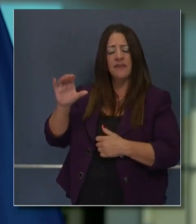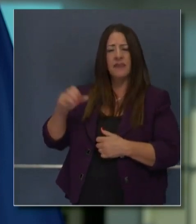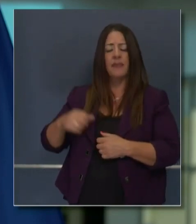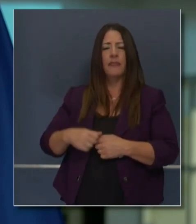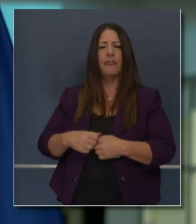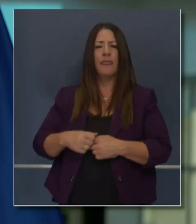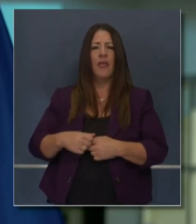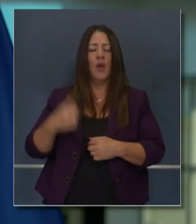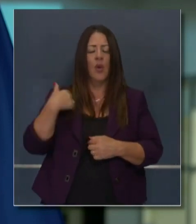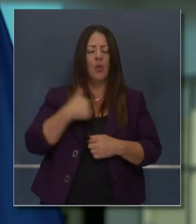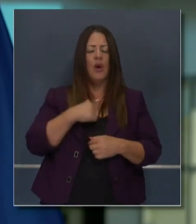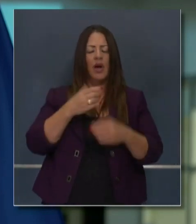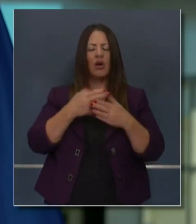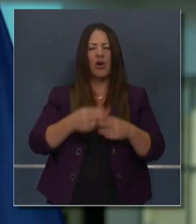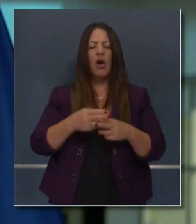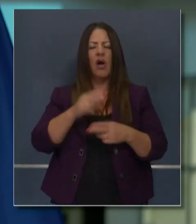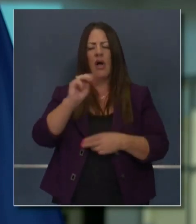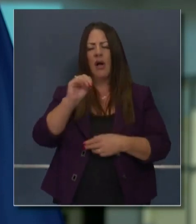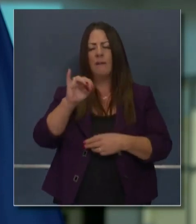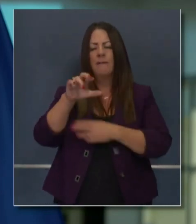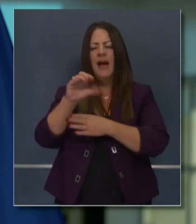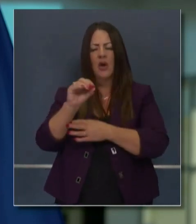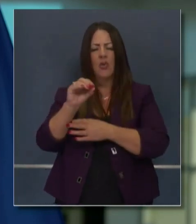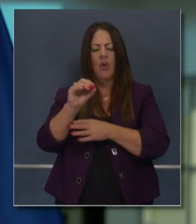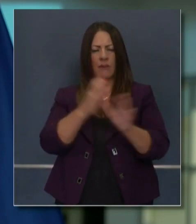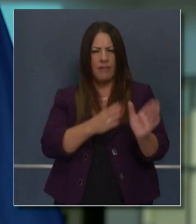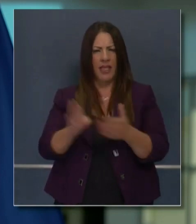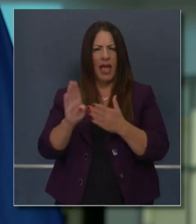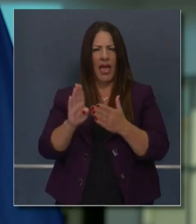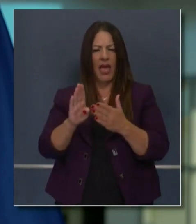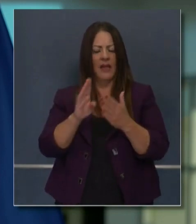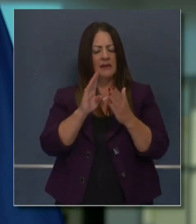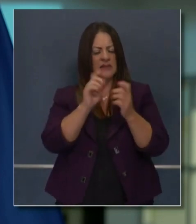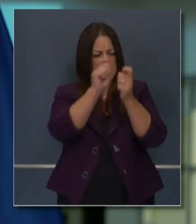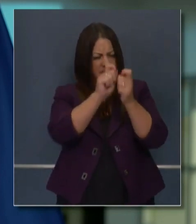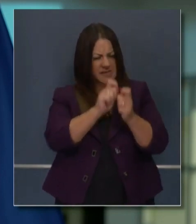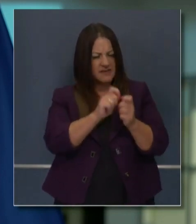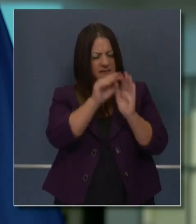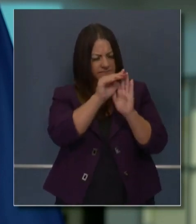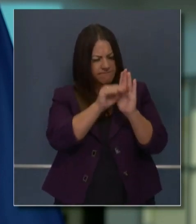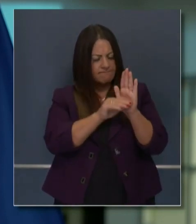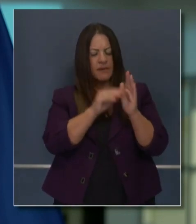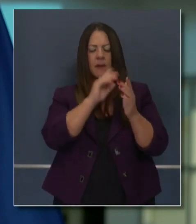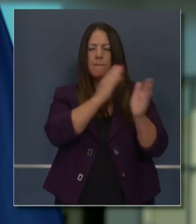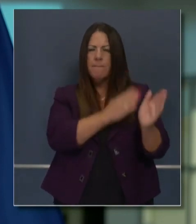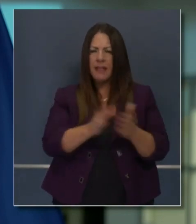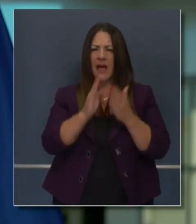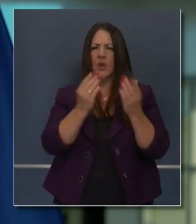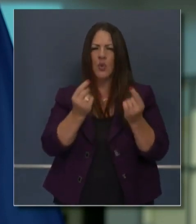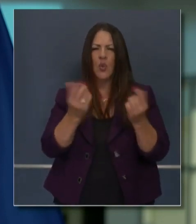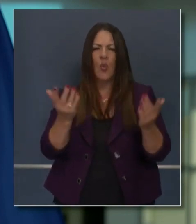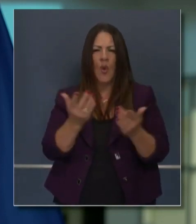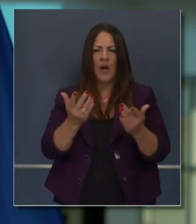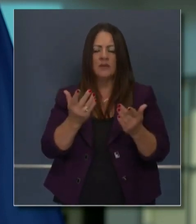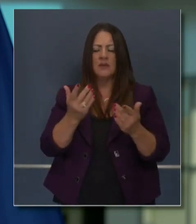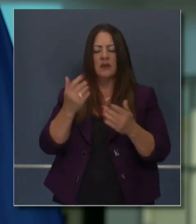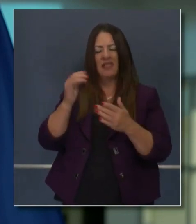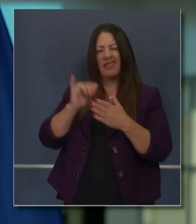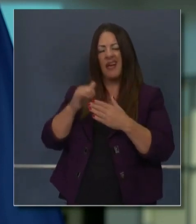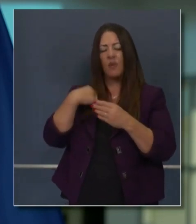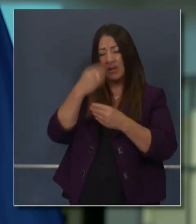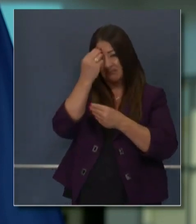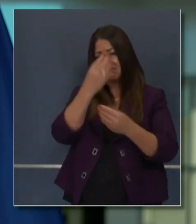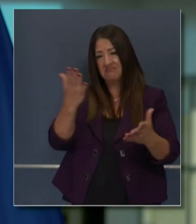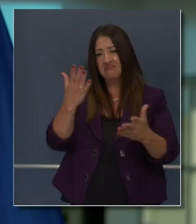to as micro-planning. You recall we had socialized some of that work a couple weeks back. Of course,